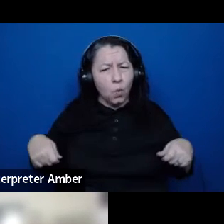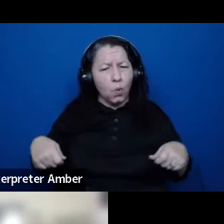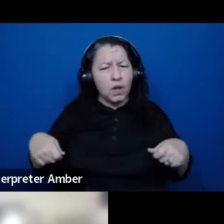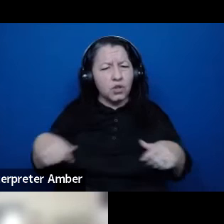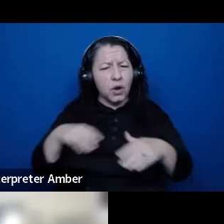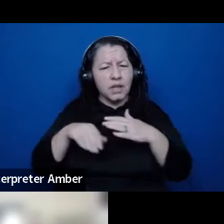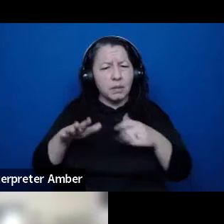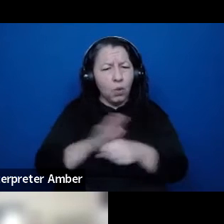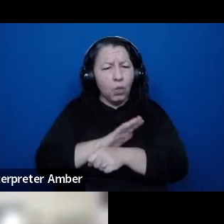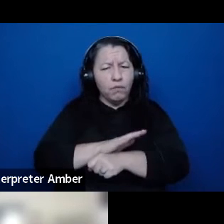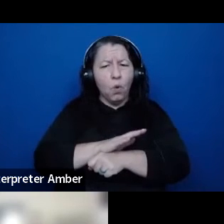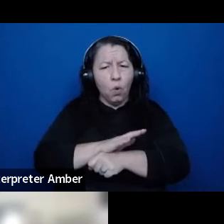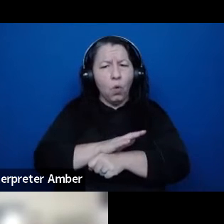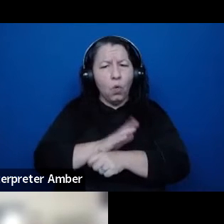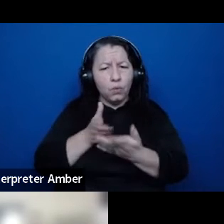their buildings?